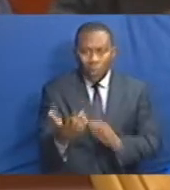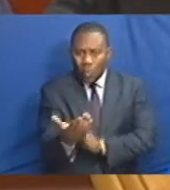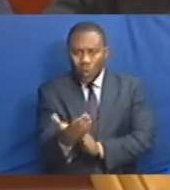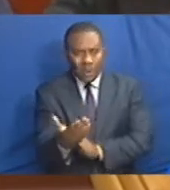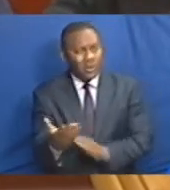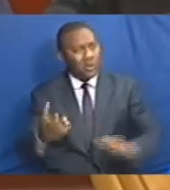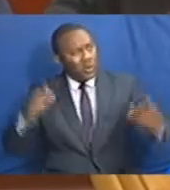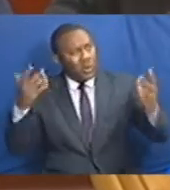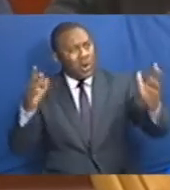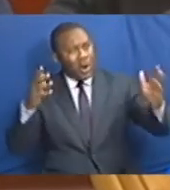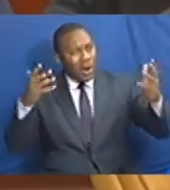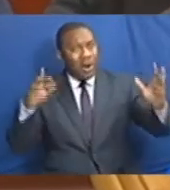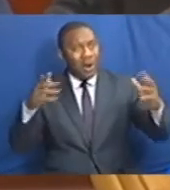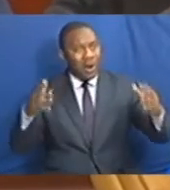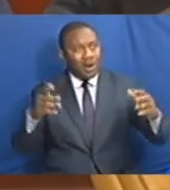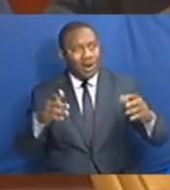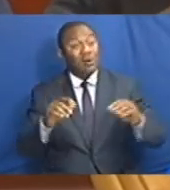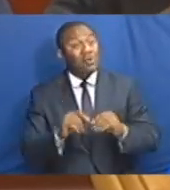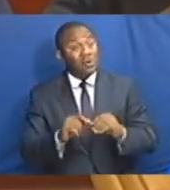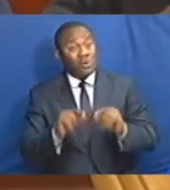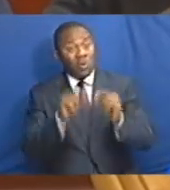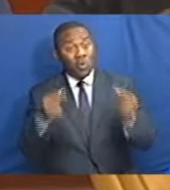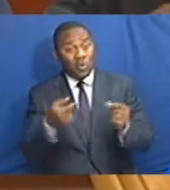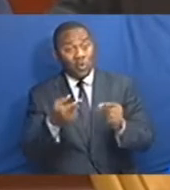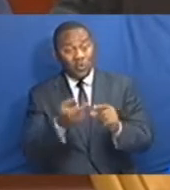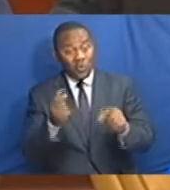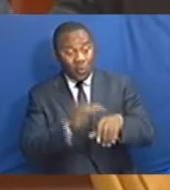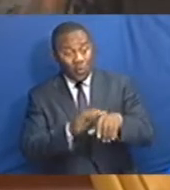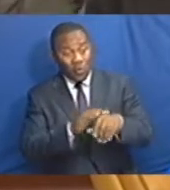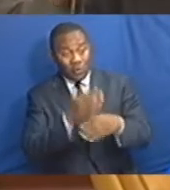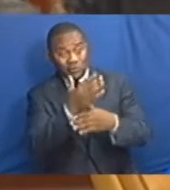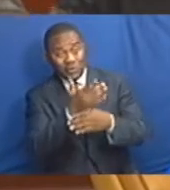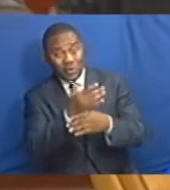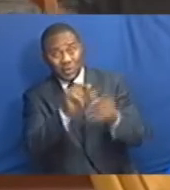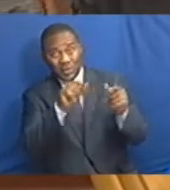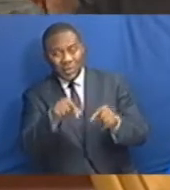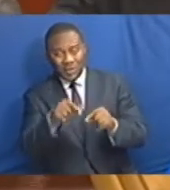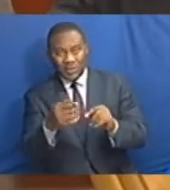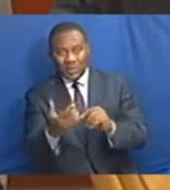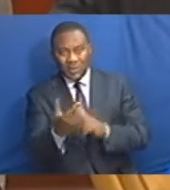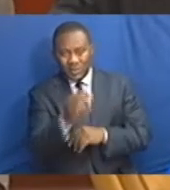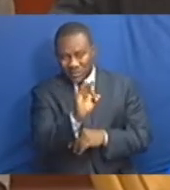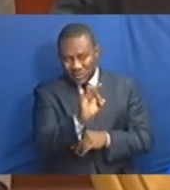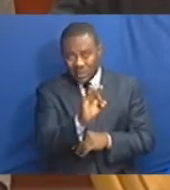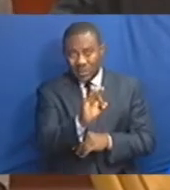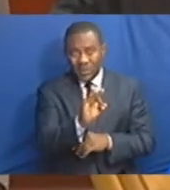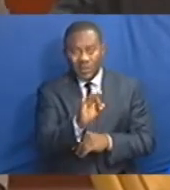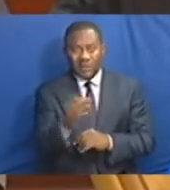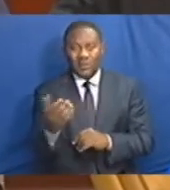a delegation from Germany. Just this morning, that was between 9 o'clock and 10